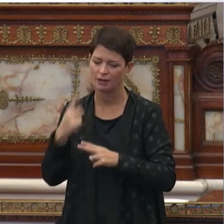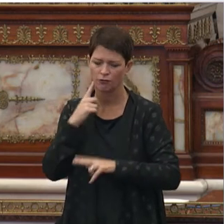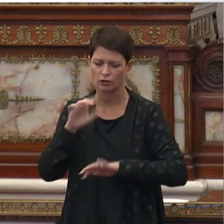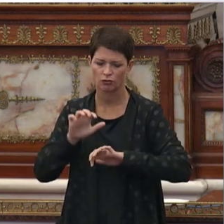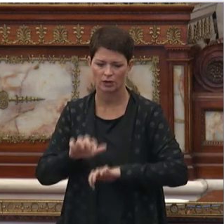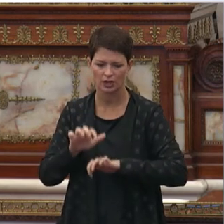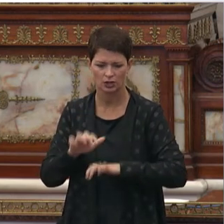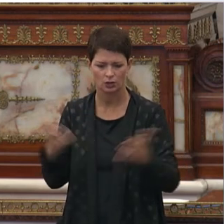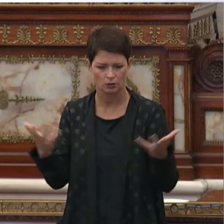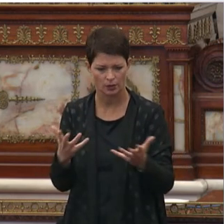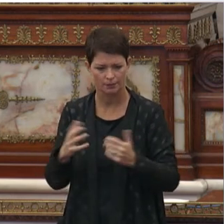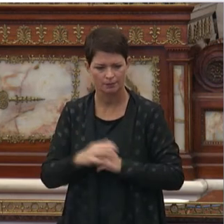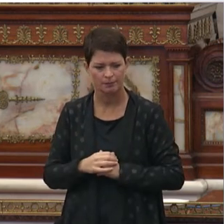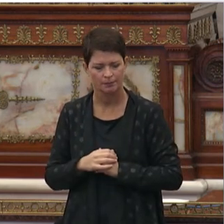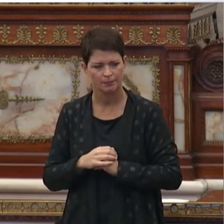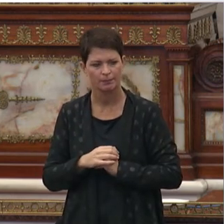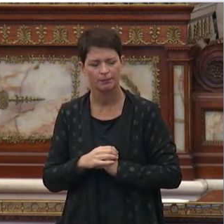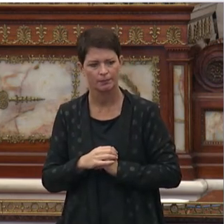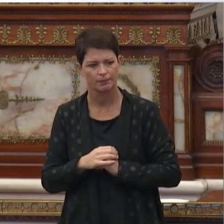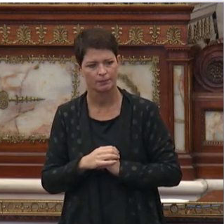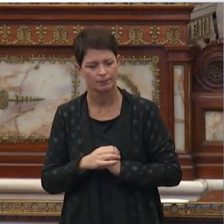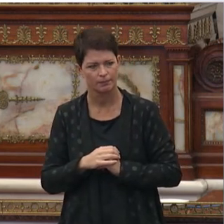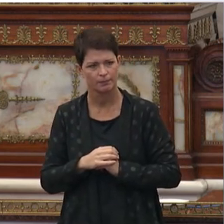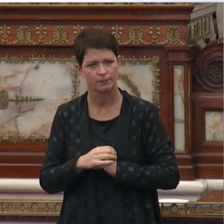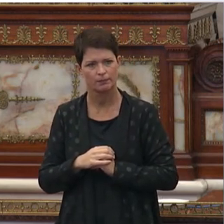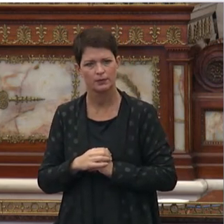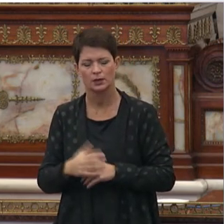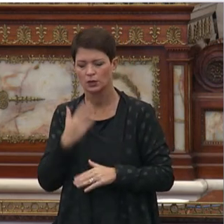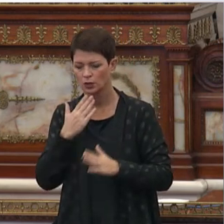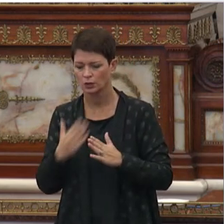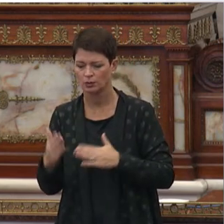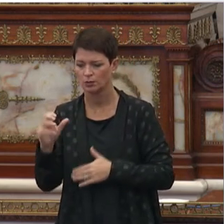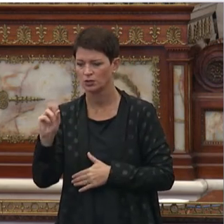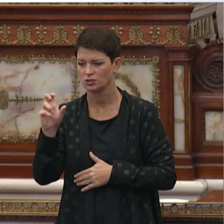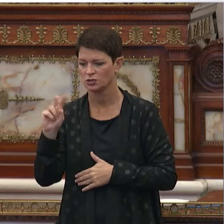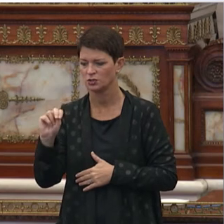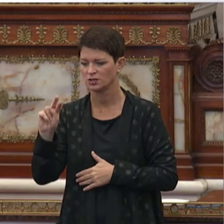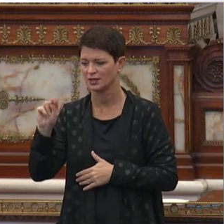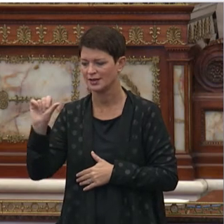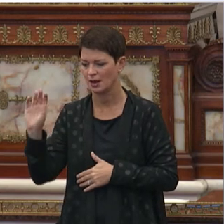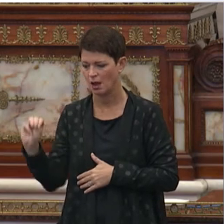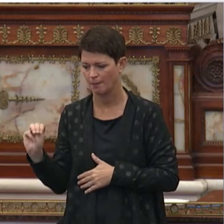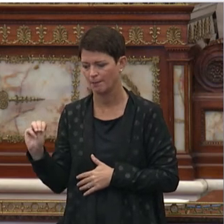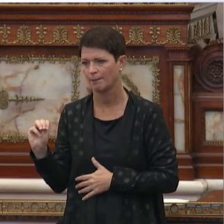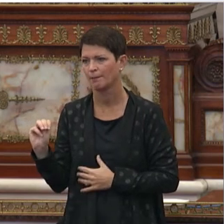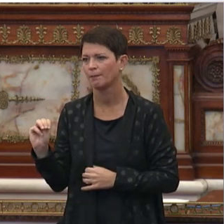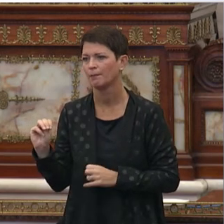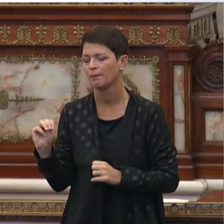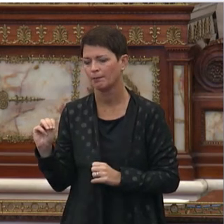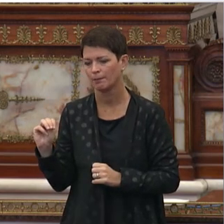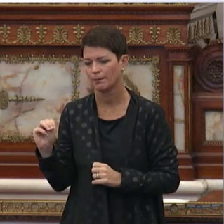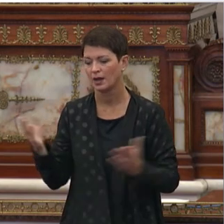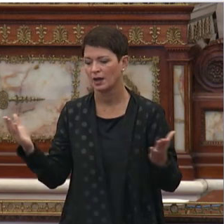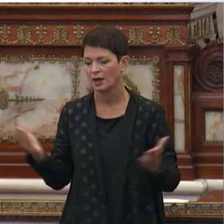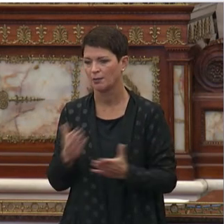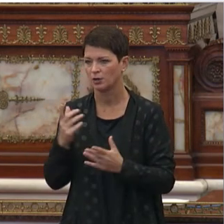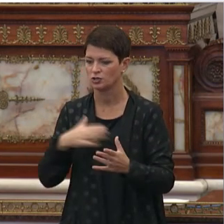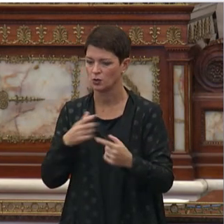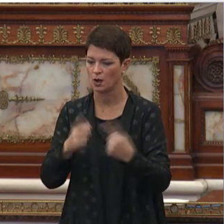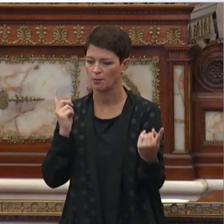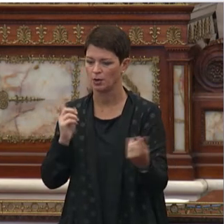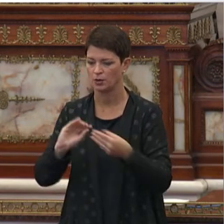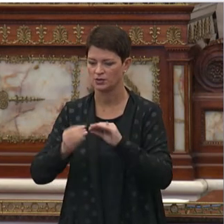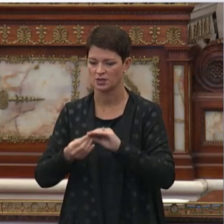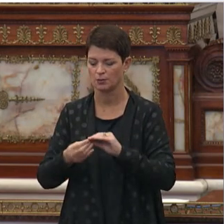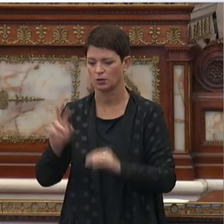record. Please proceed with your testimony. Good morning. Susan Nam. And I'm here to oppose bill